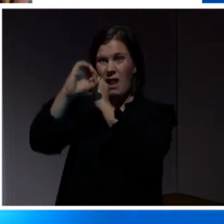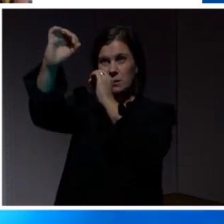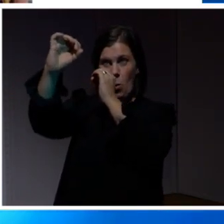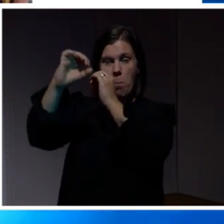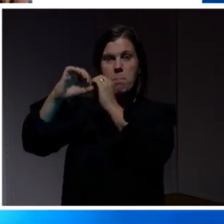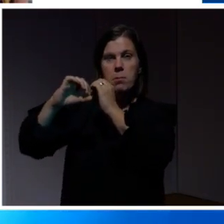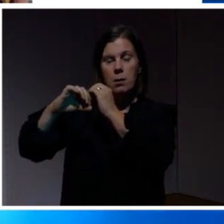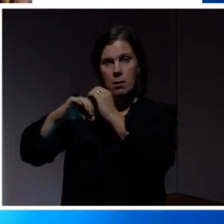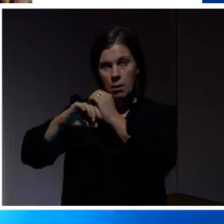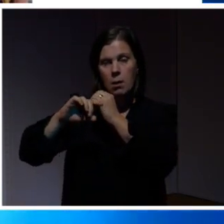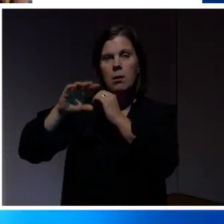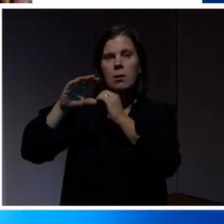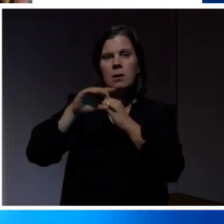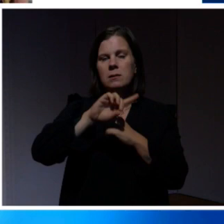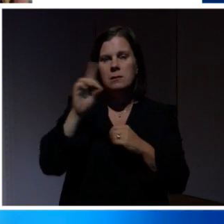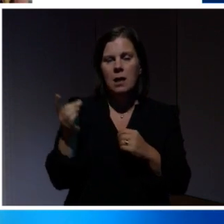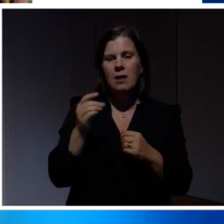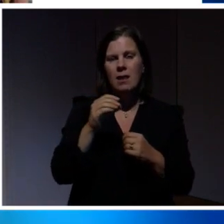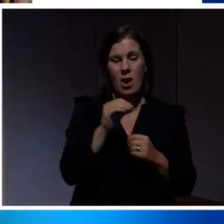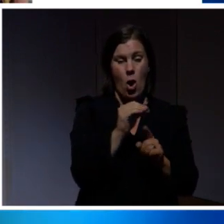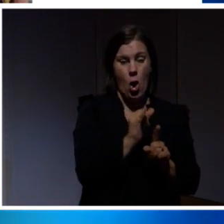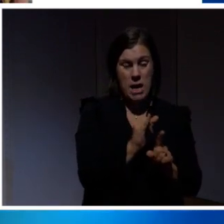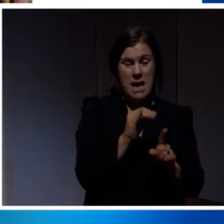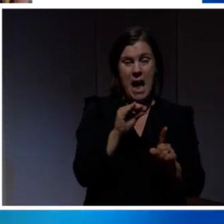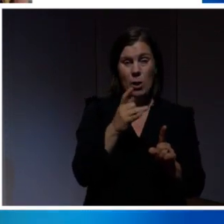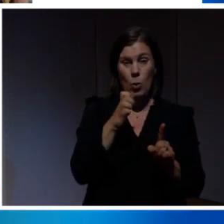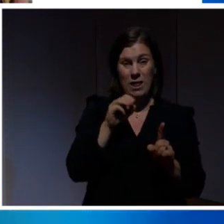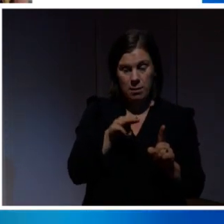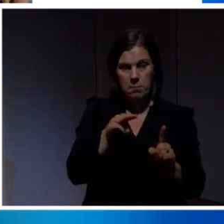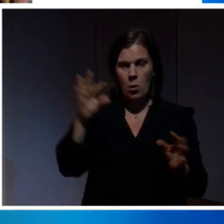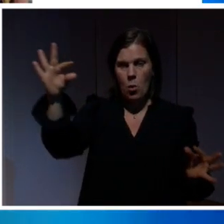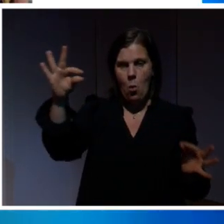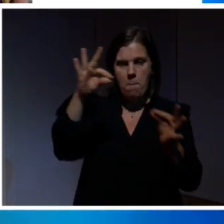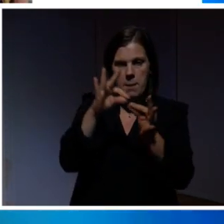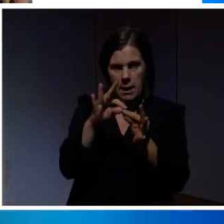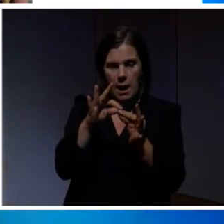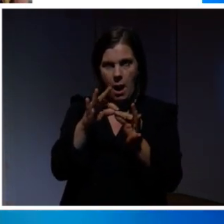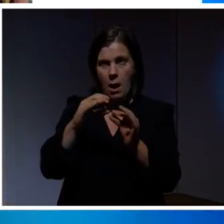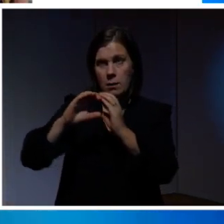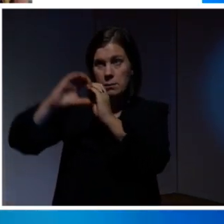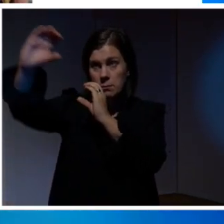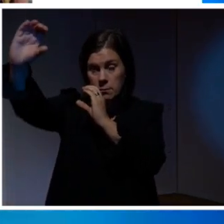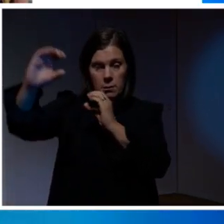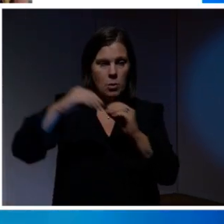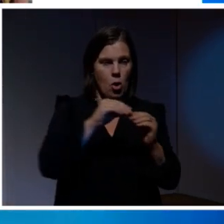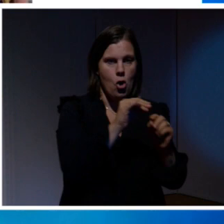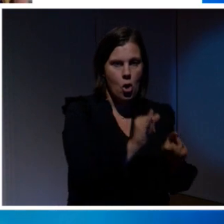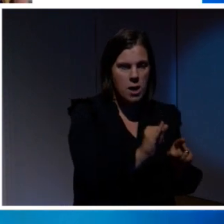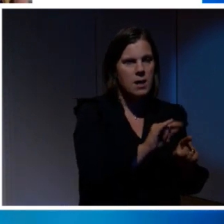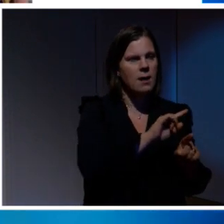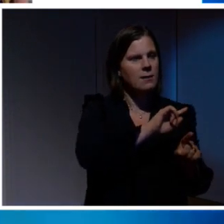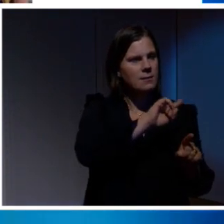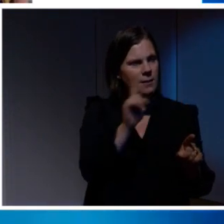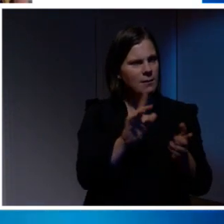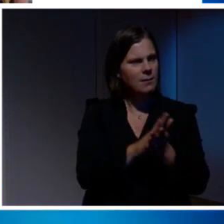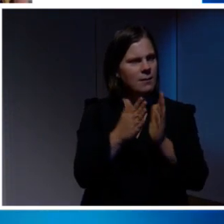used an AI algorithm and combined those two things, and in her master's thesis discovered two planets. I